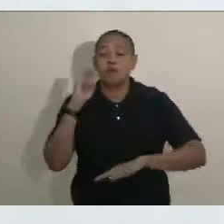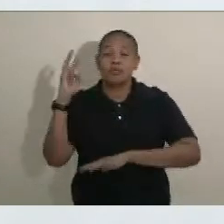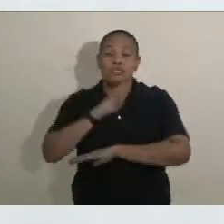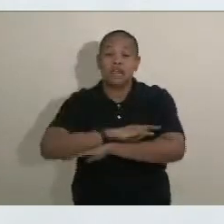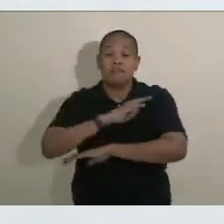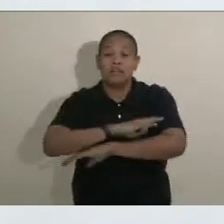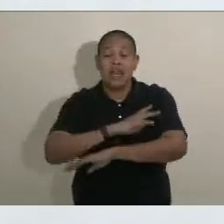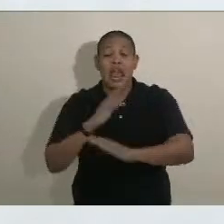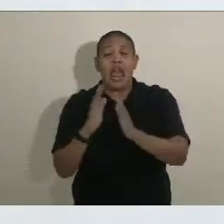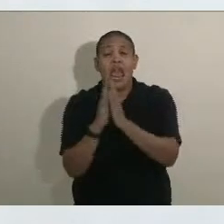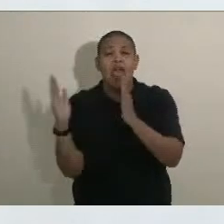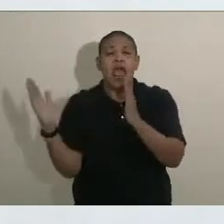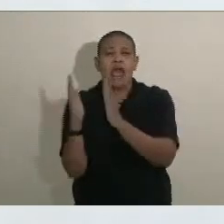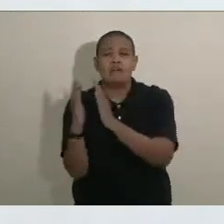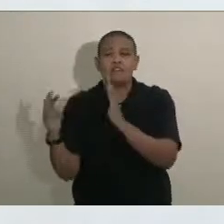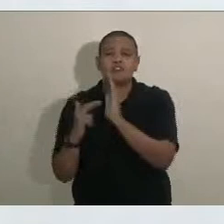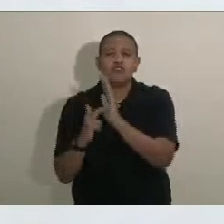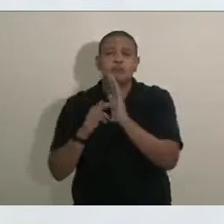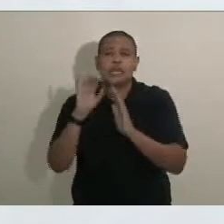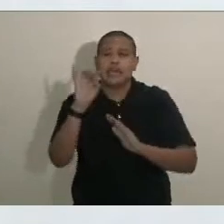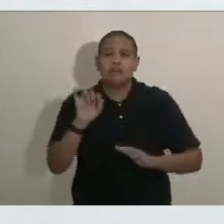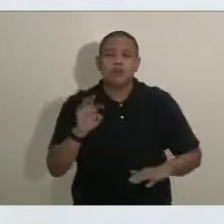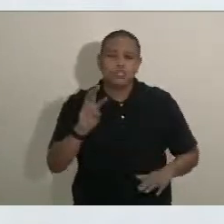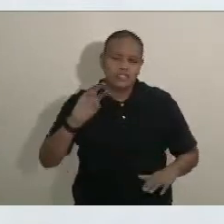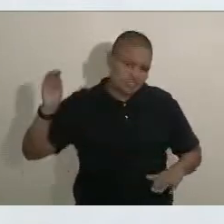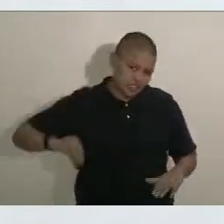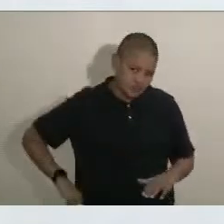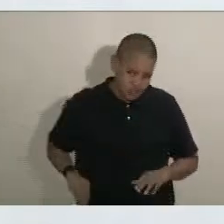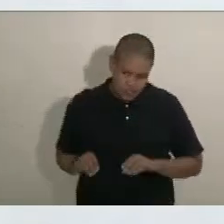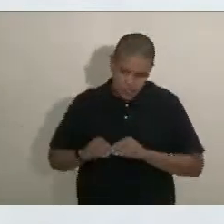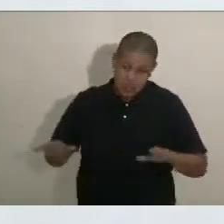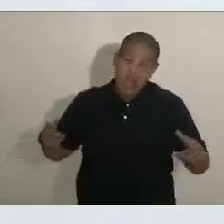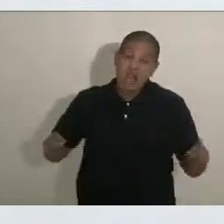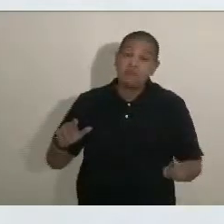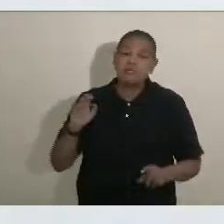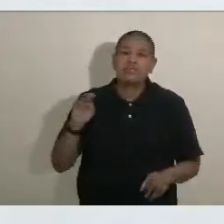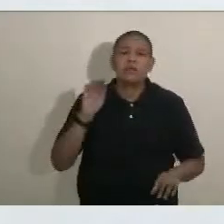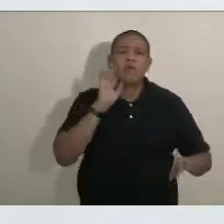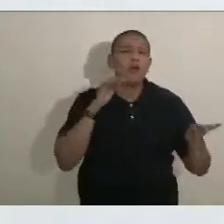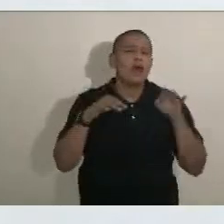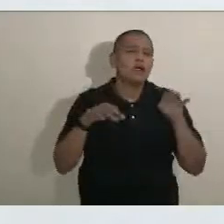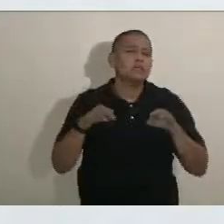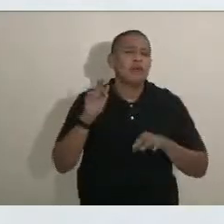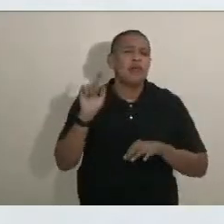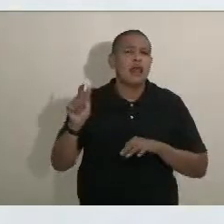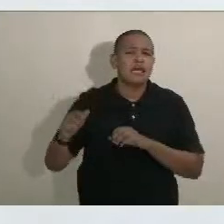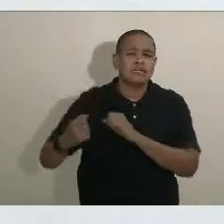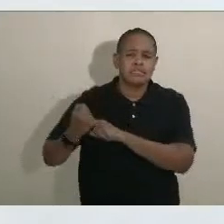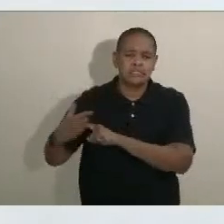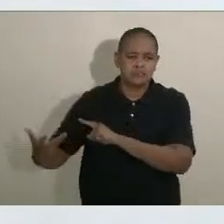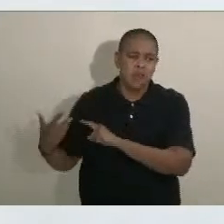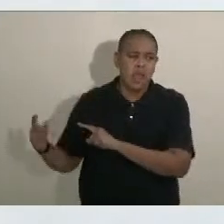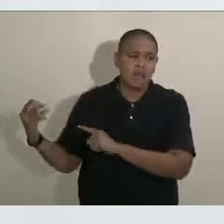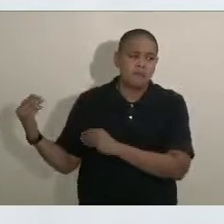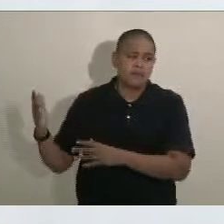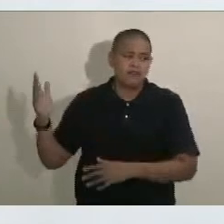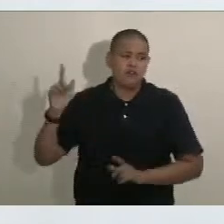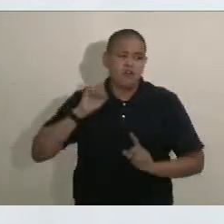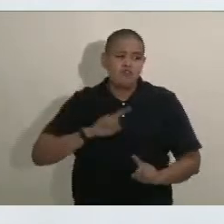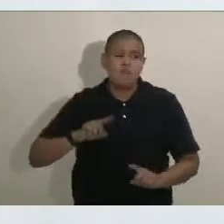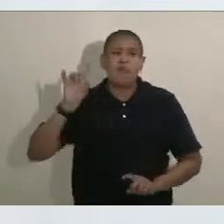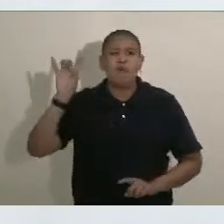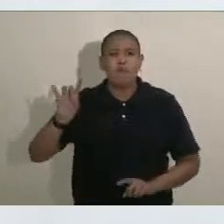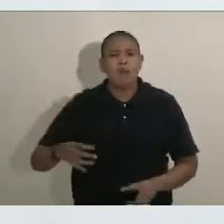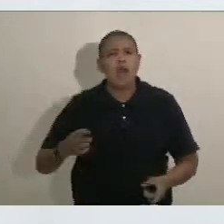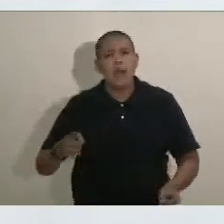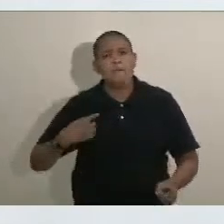average represents 8.6%. And as the CMO will explain later on, as she gives her report, it means that